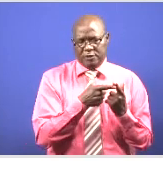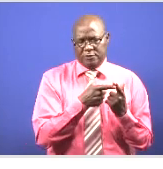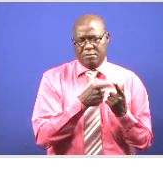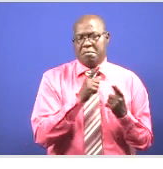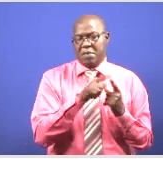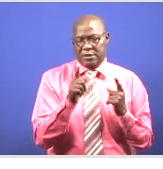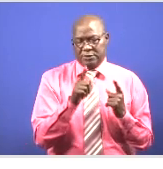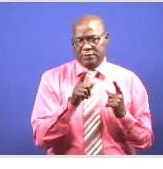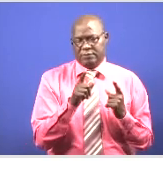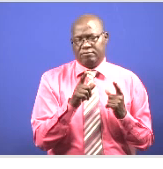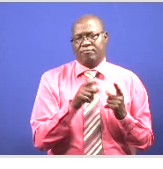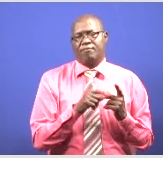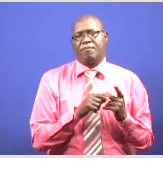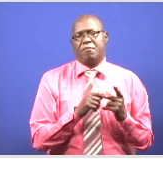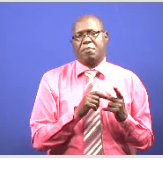then,